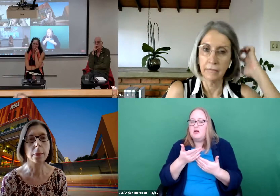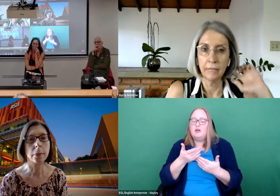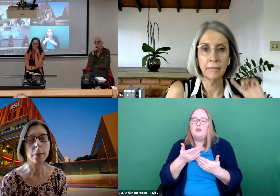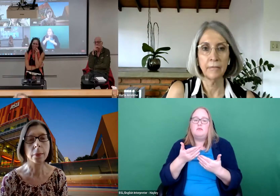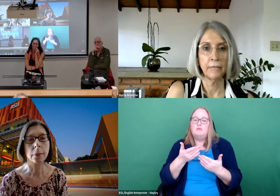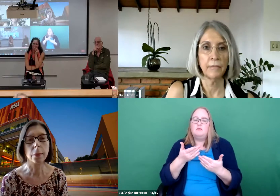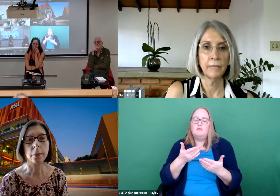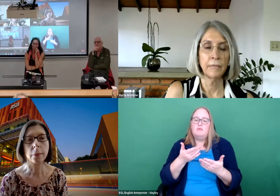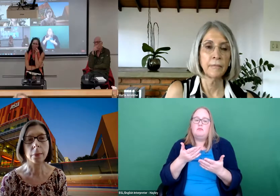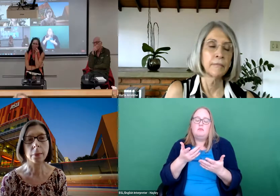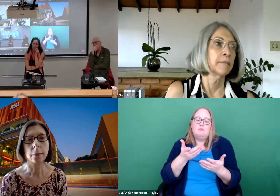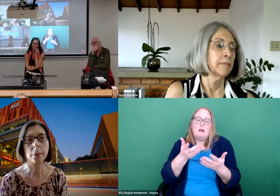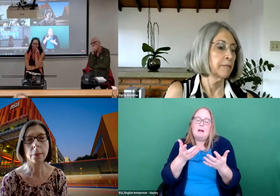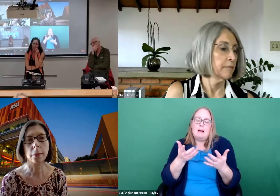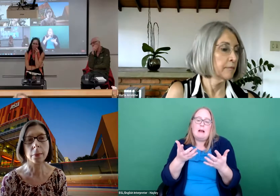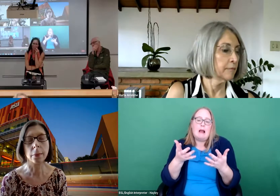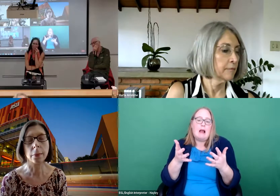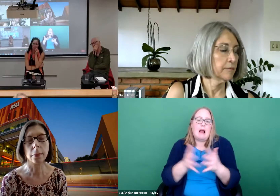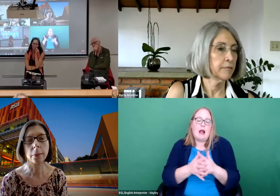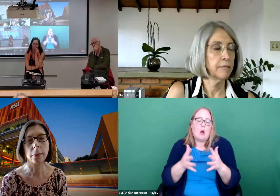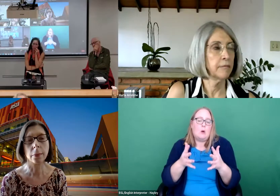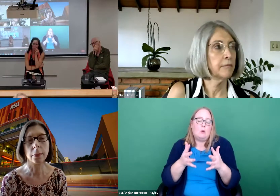like, you